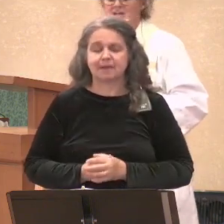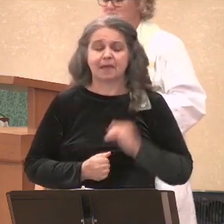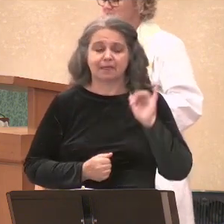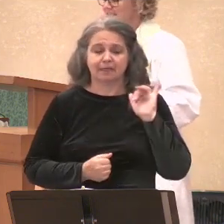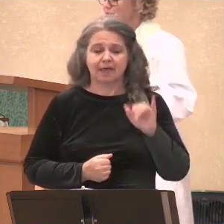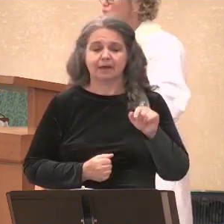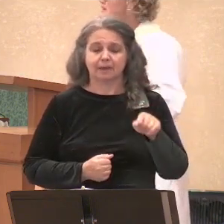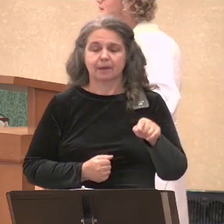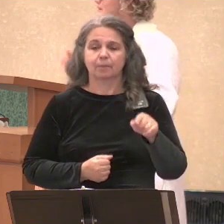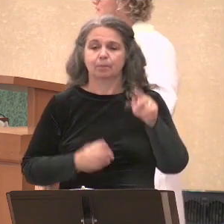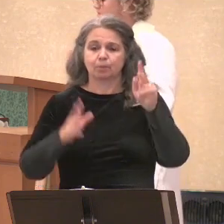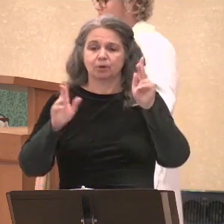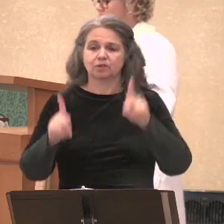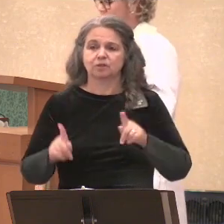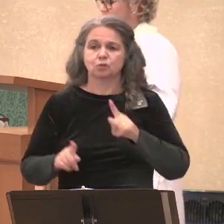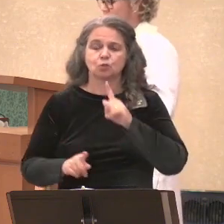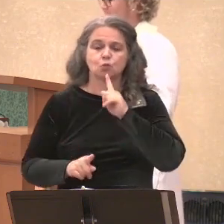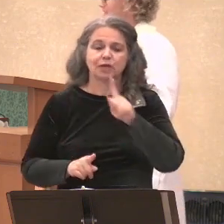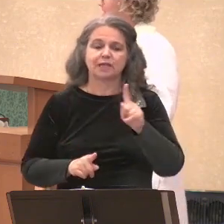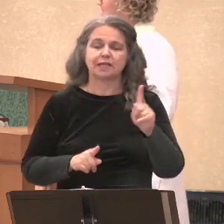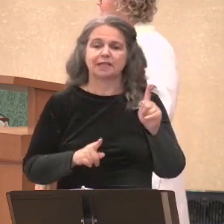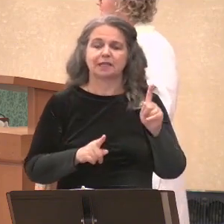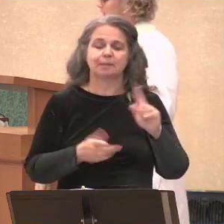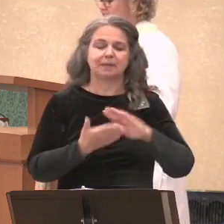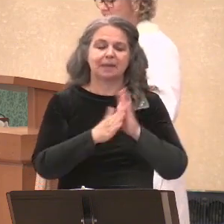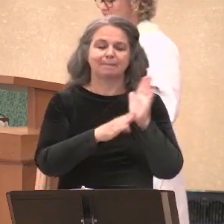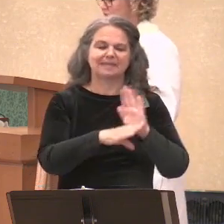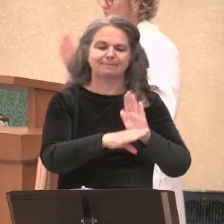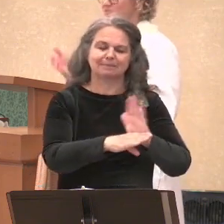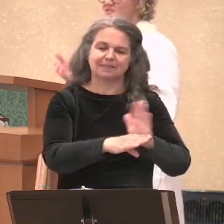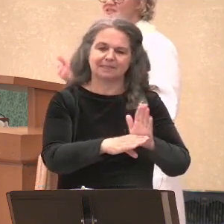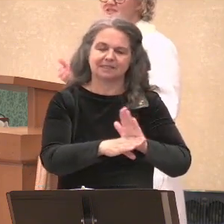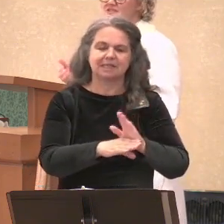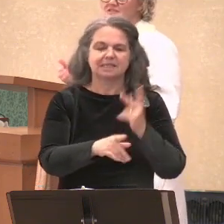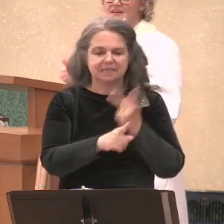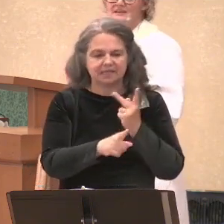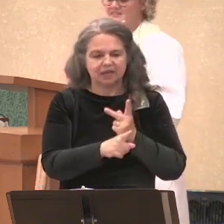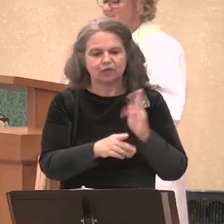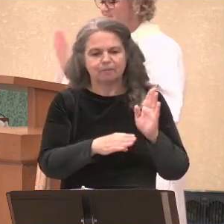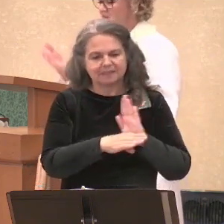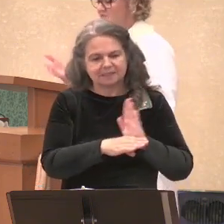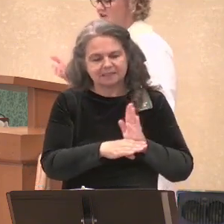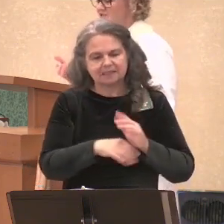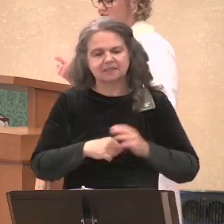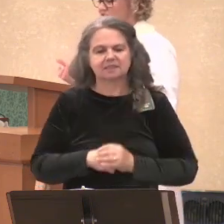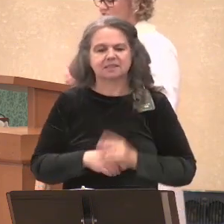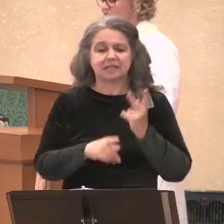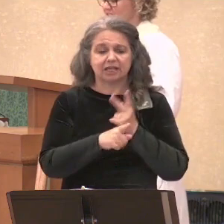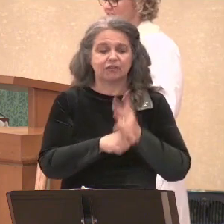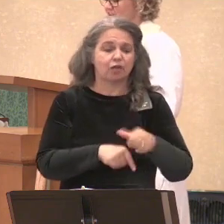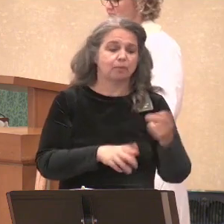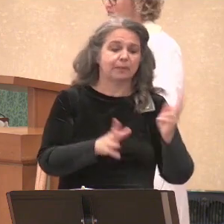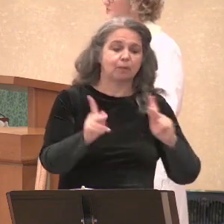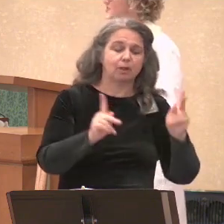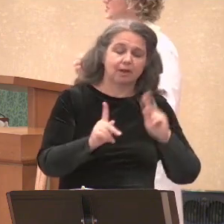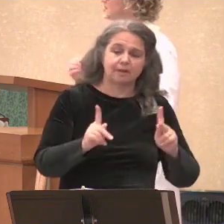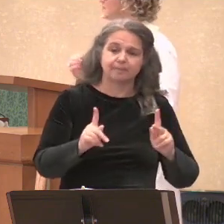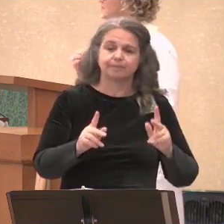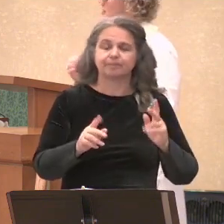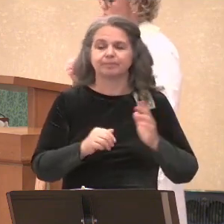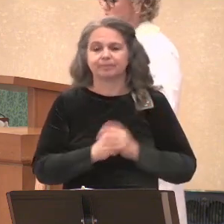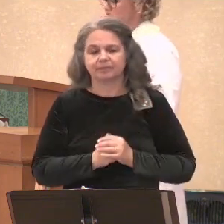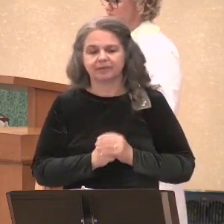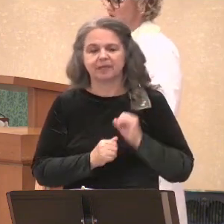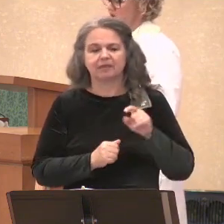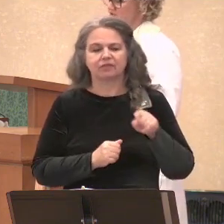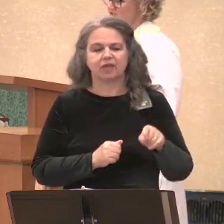person became really busy taking care of business, taking care of others, because if